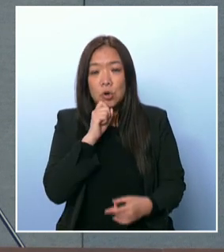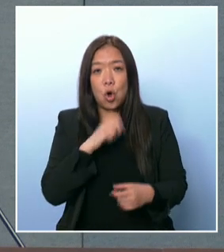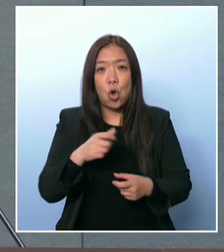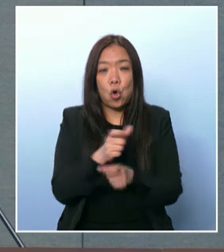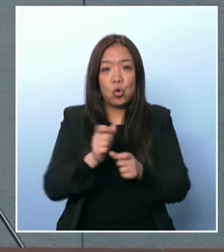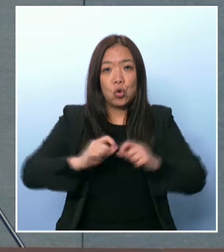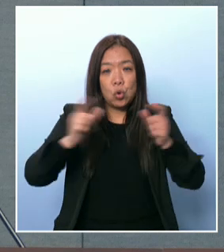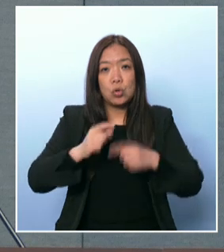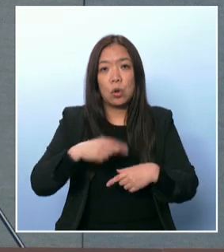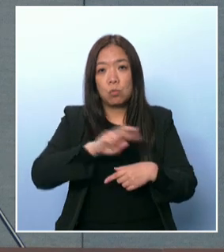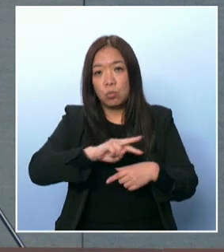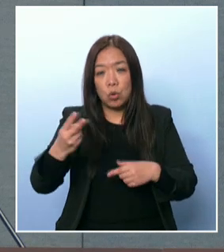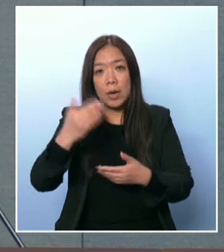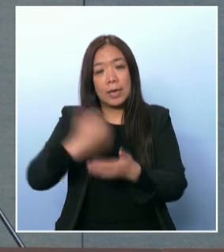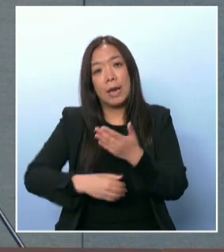years.